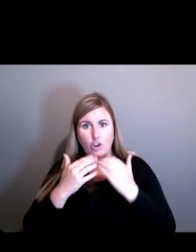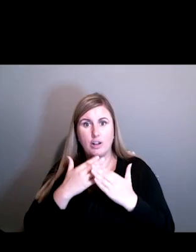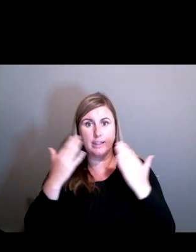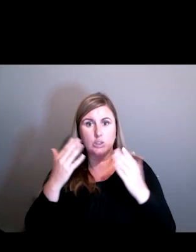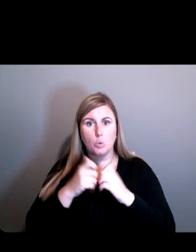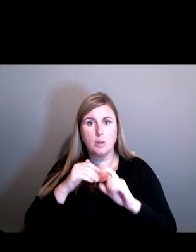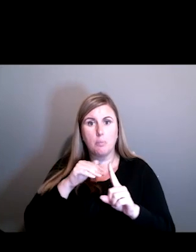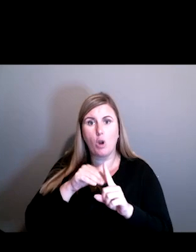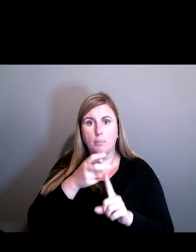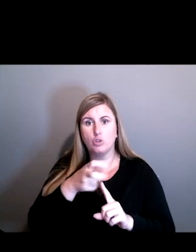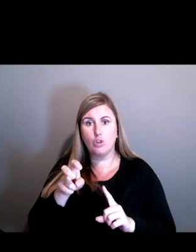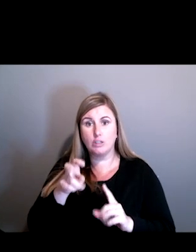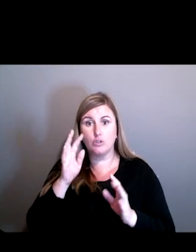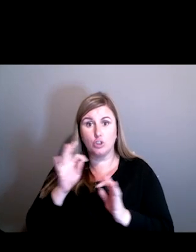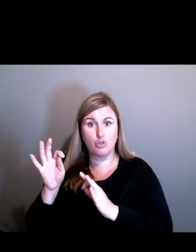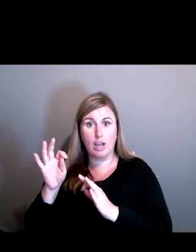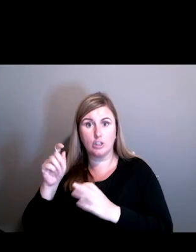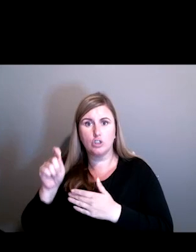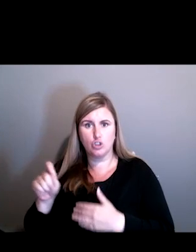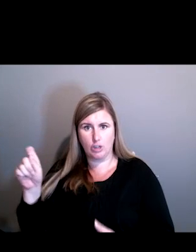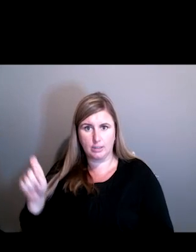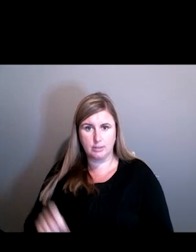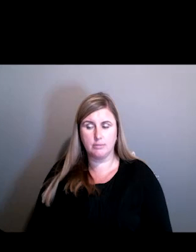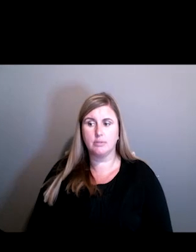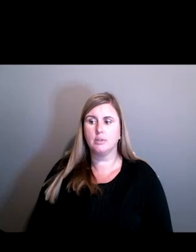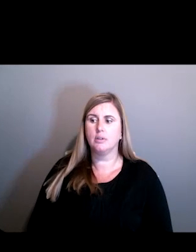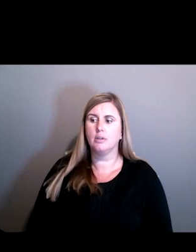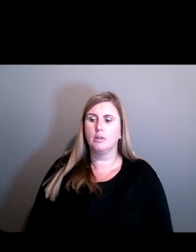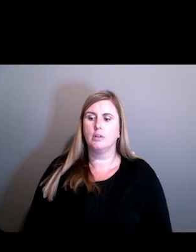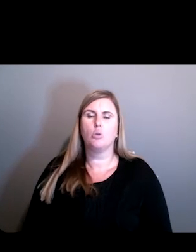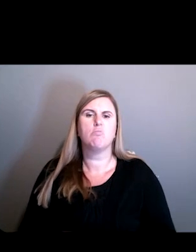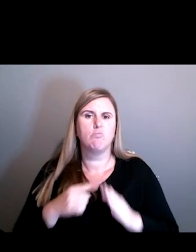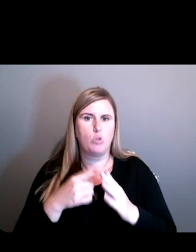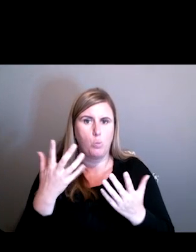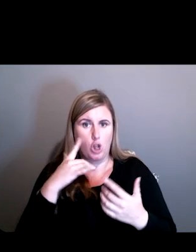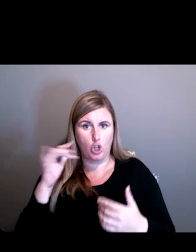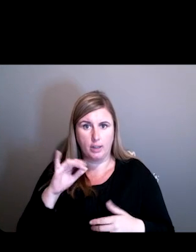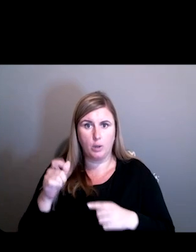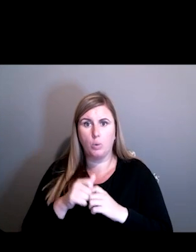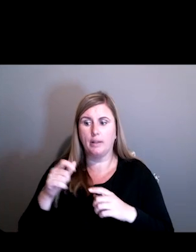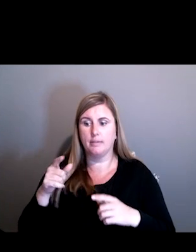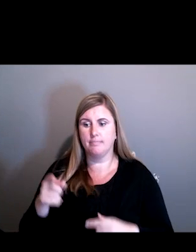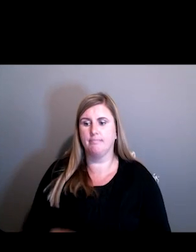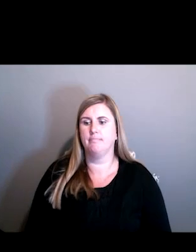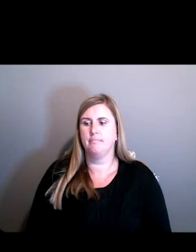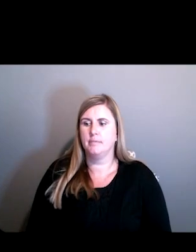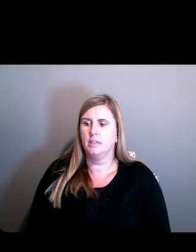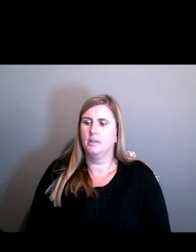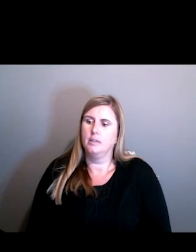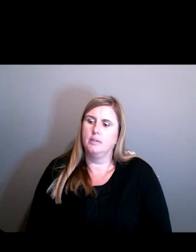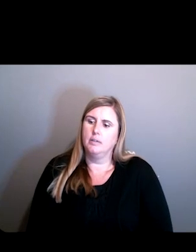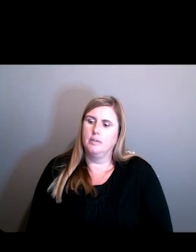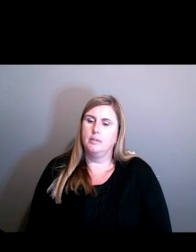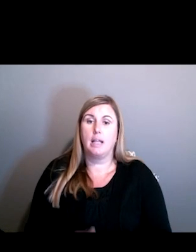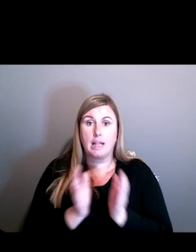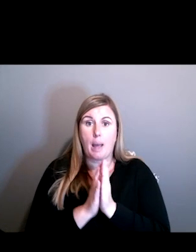at teaching errorlessly with prompt, transfer, distract, check. And I'm going to show you an example right now of what that looks like with